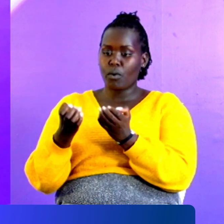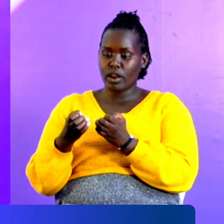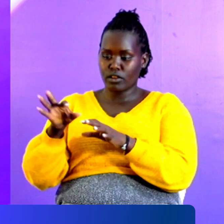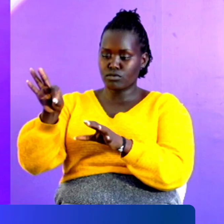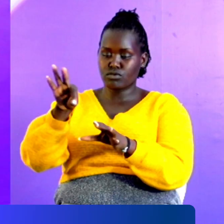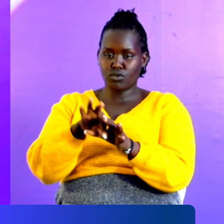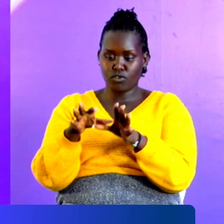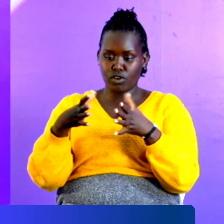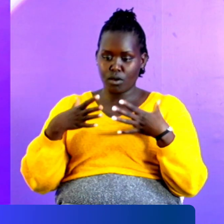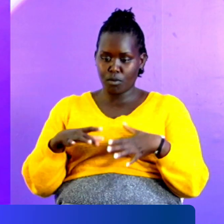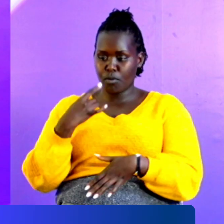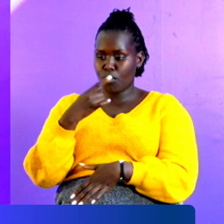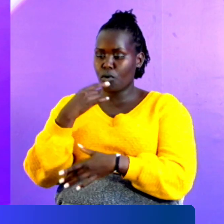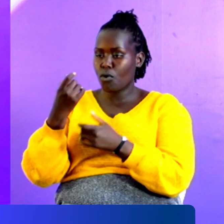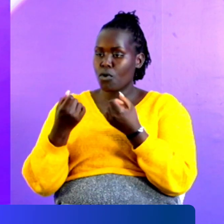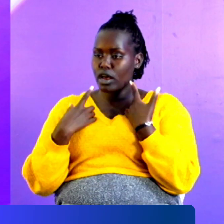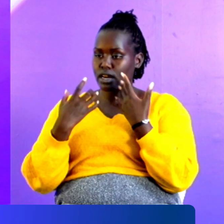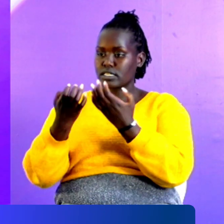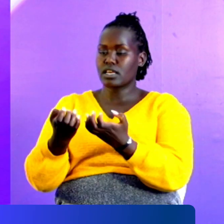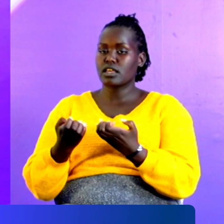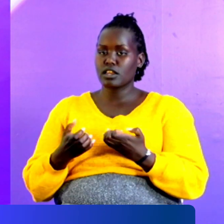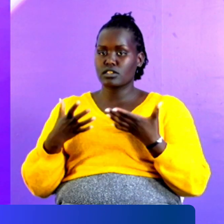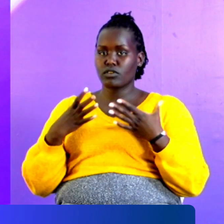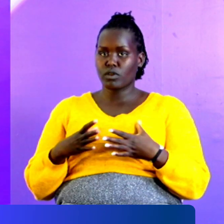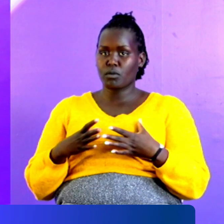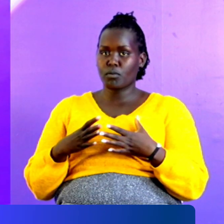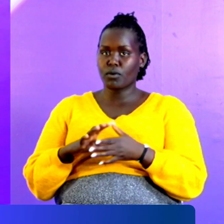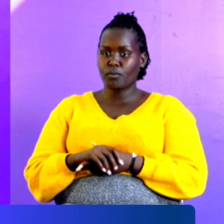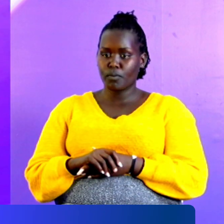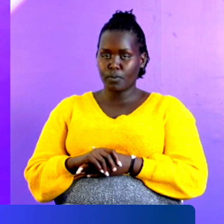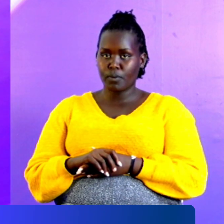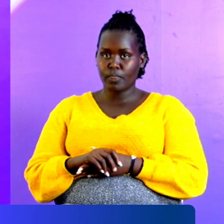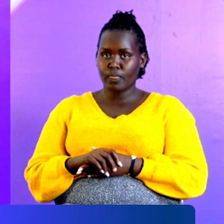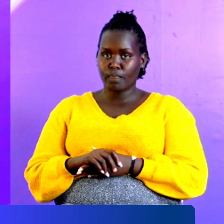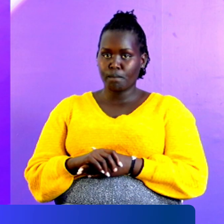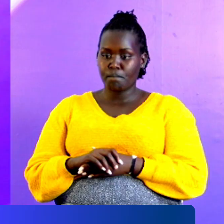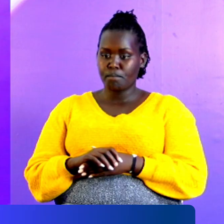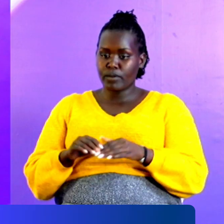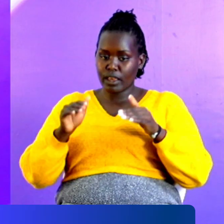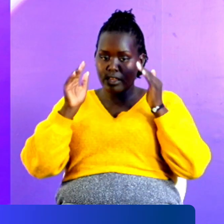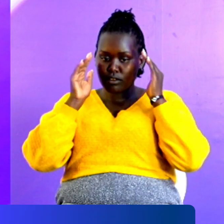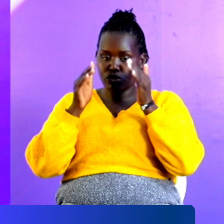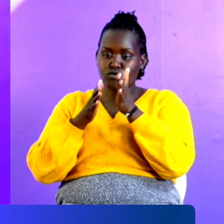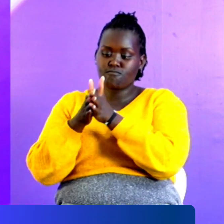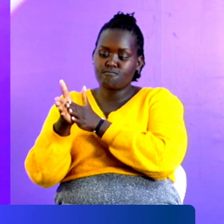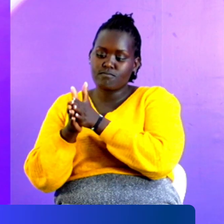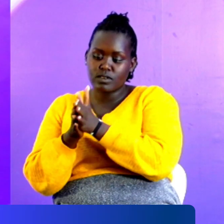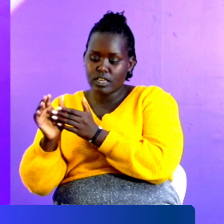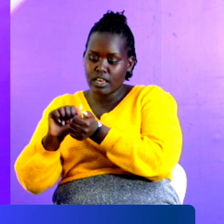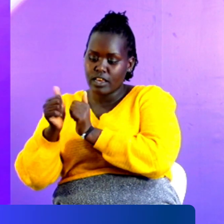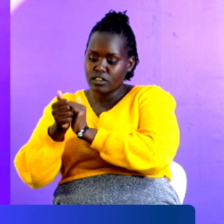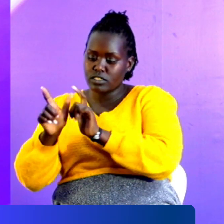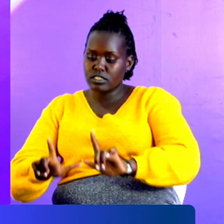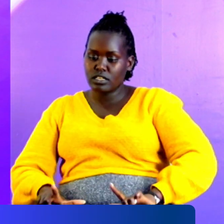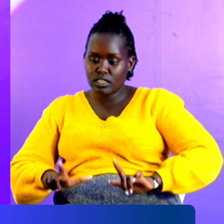elect people who actually understand the needs of the people and who have intentional interest in changing